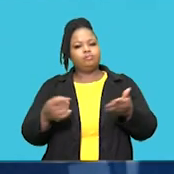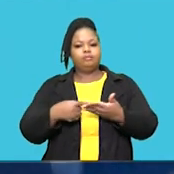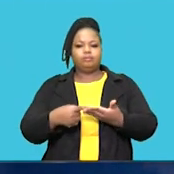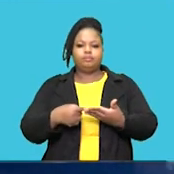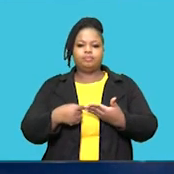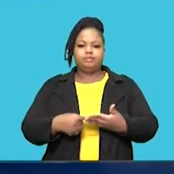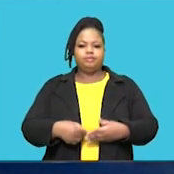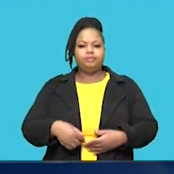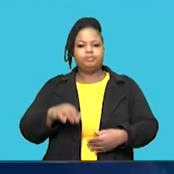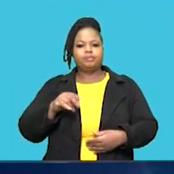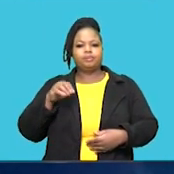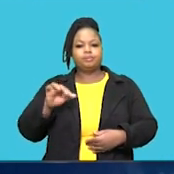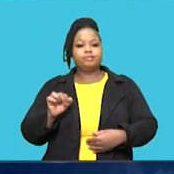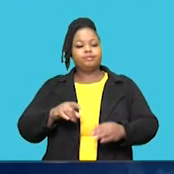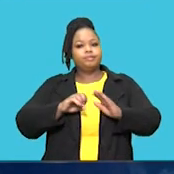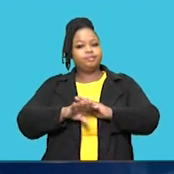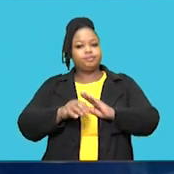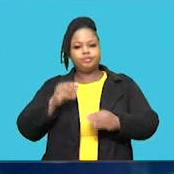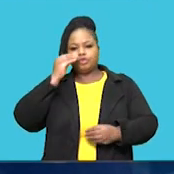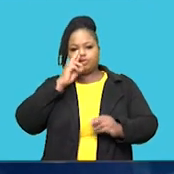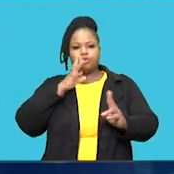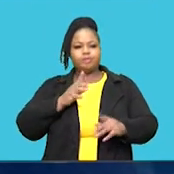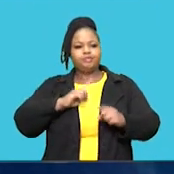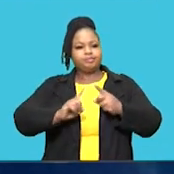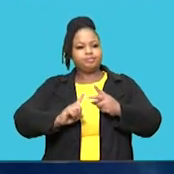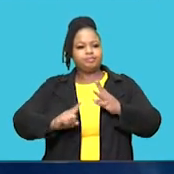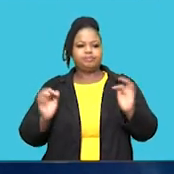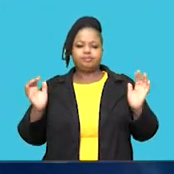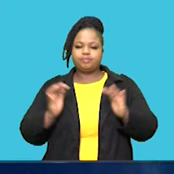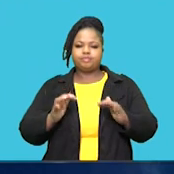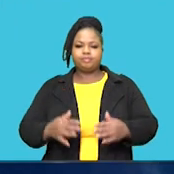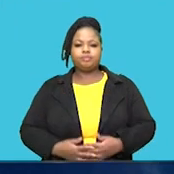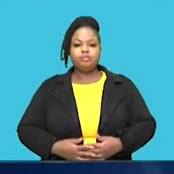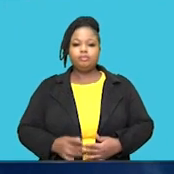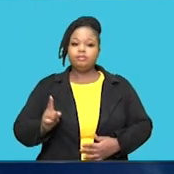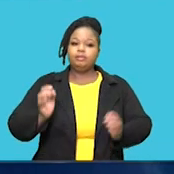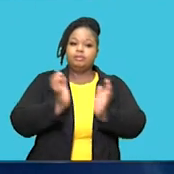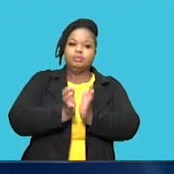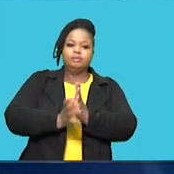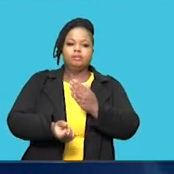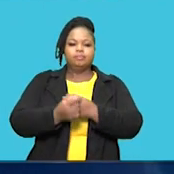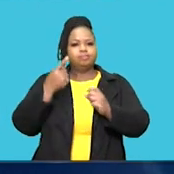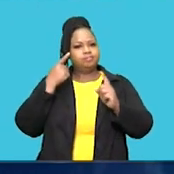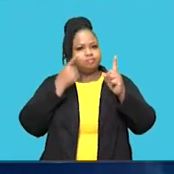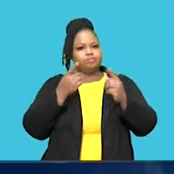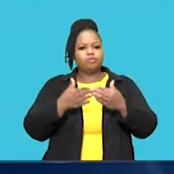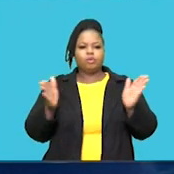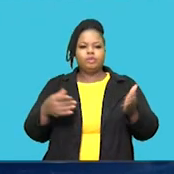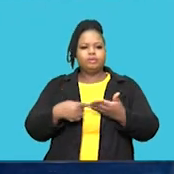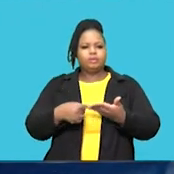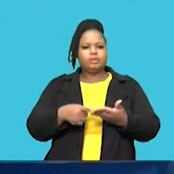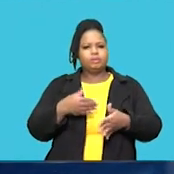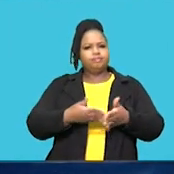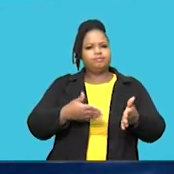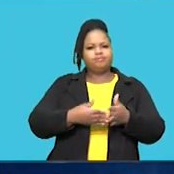JJ Dabani editors and journalists from different media outlets. This meeting's goal is to have an open discussion about